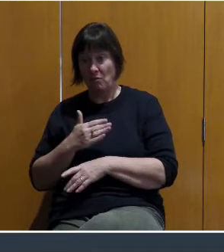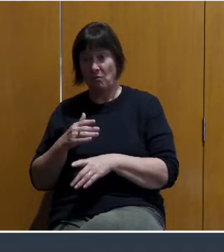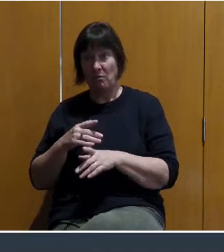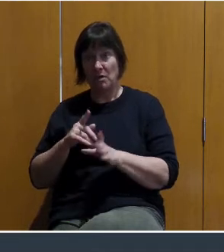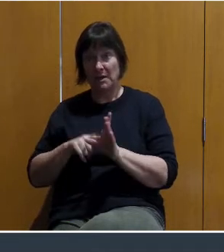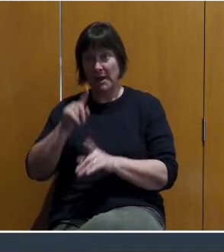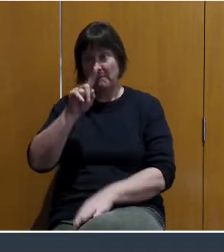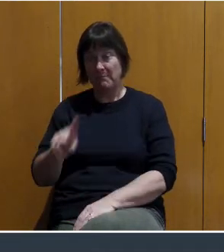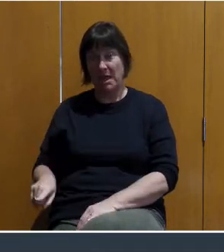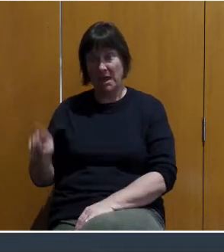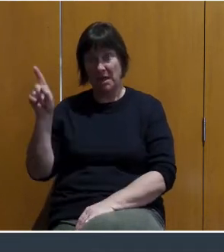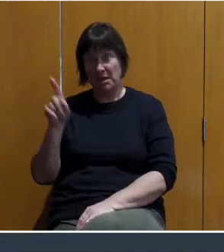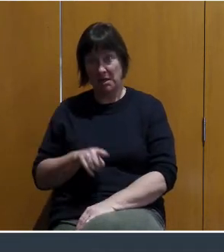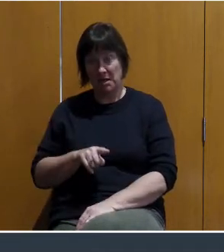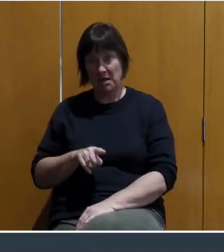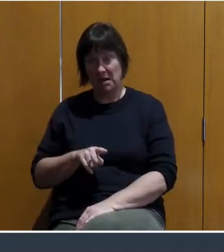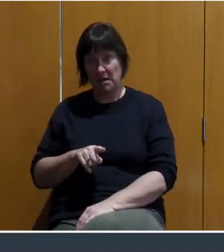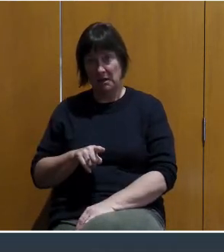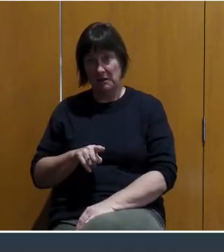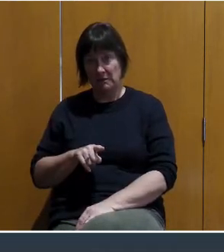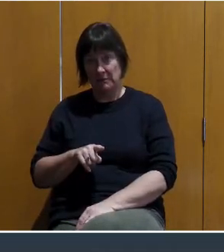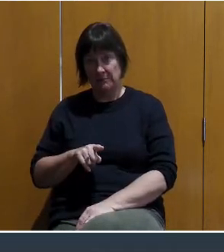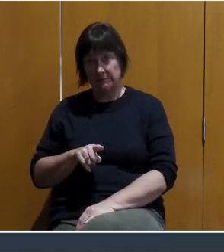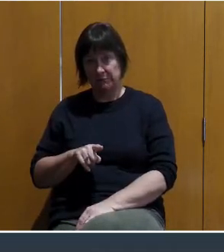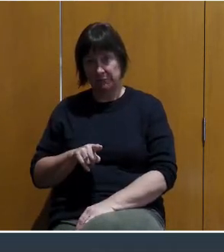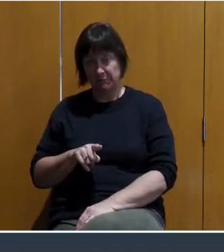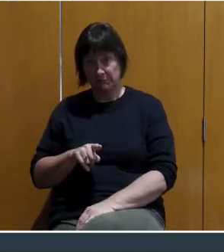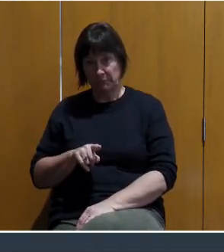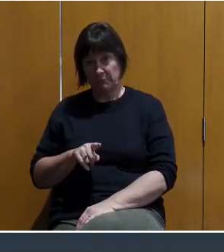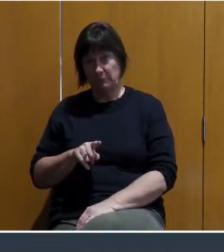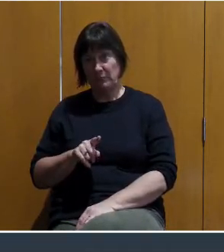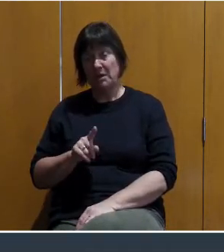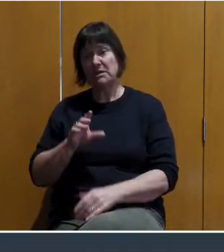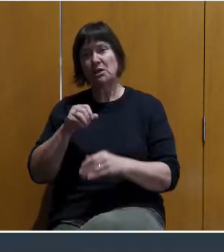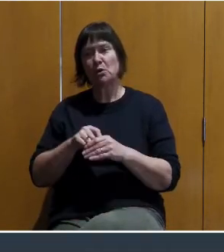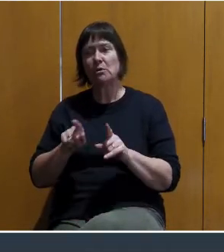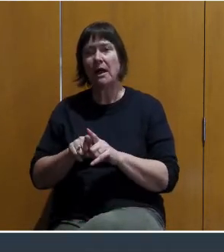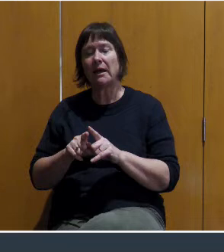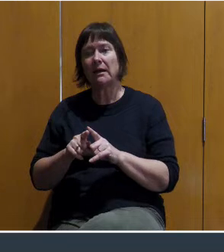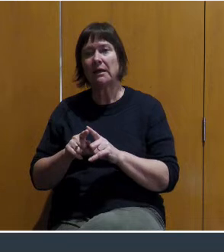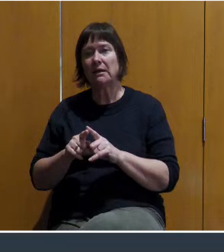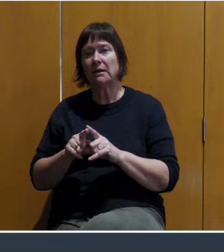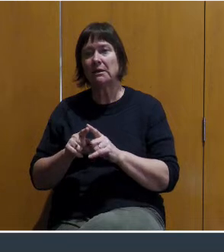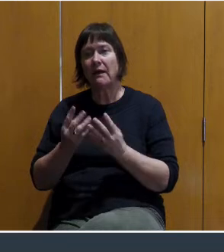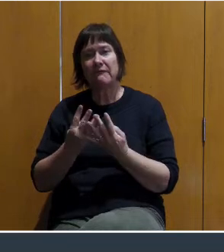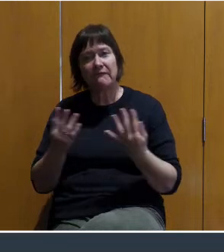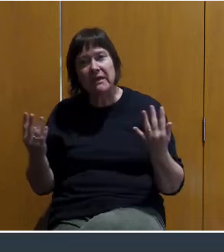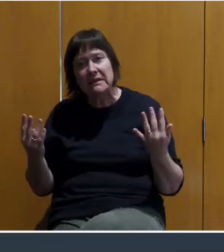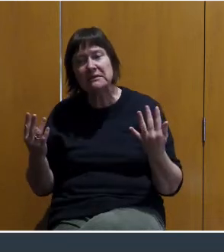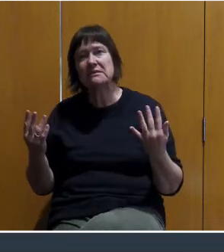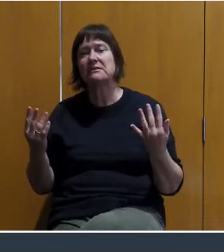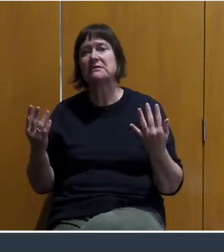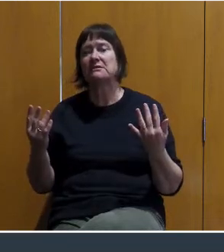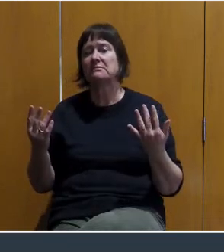ban, would you see that including physical structures such as a basic fence, low fence to help keep